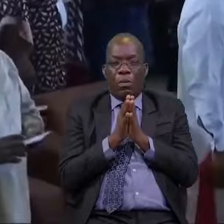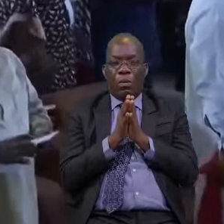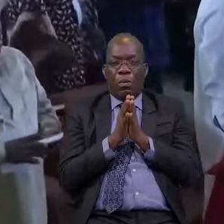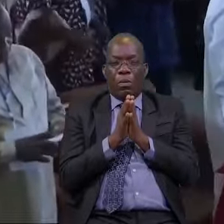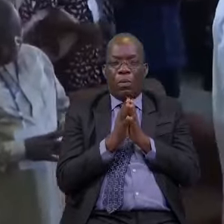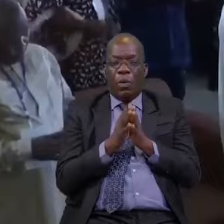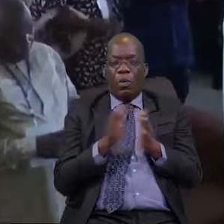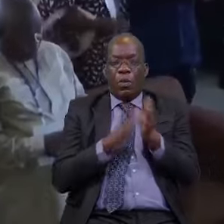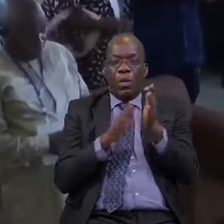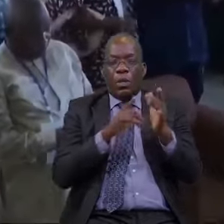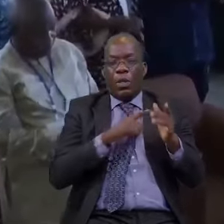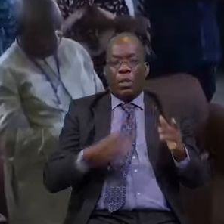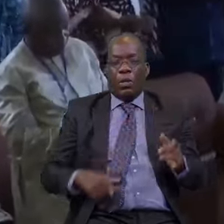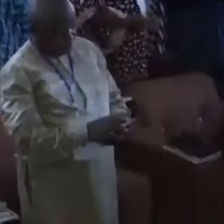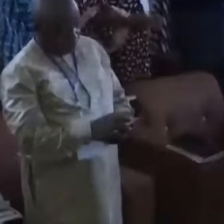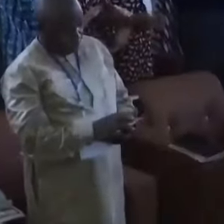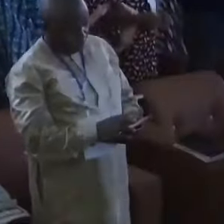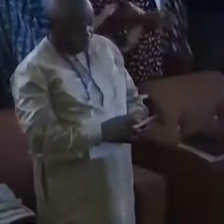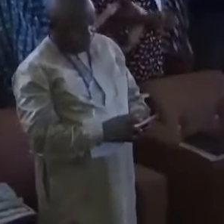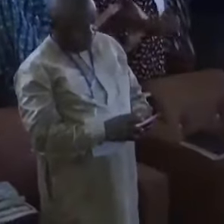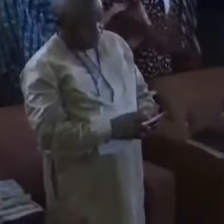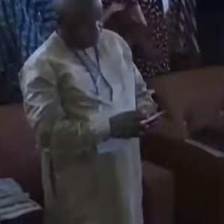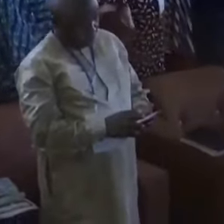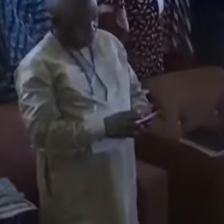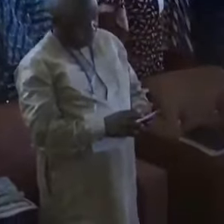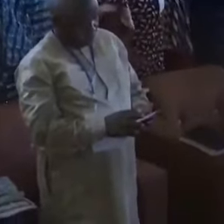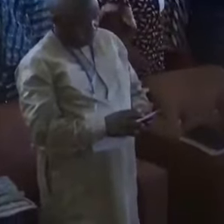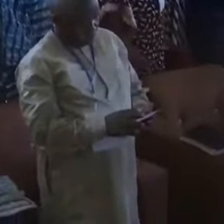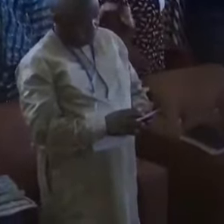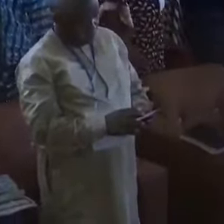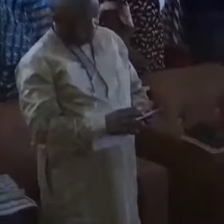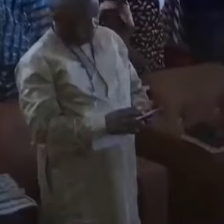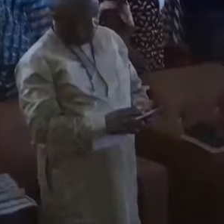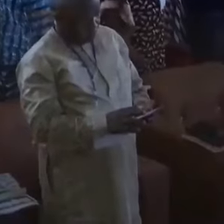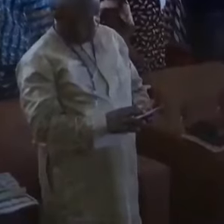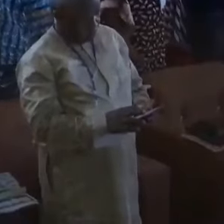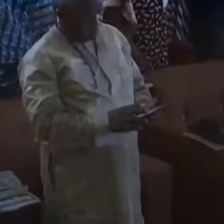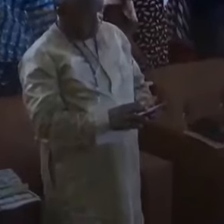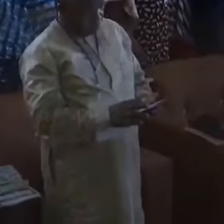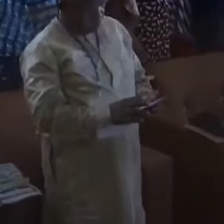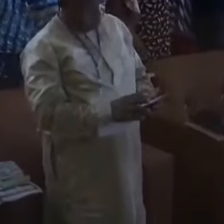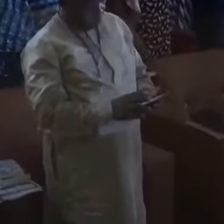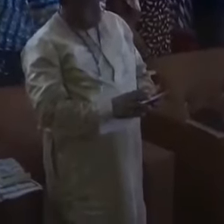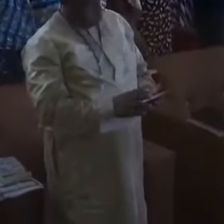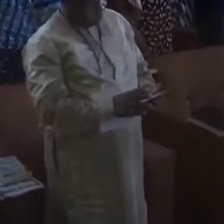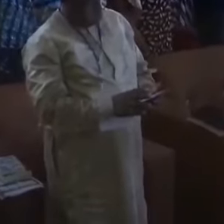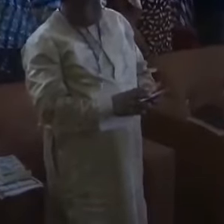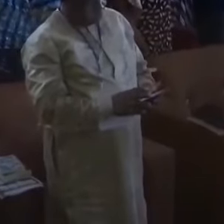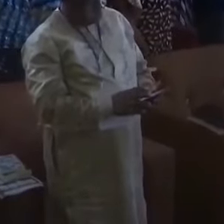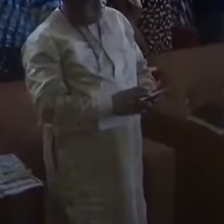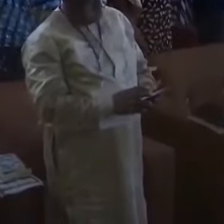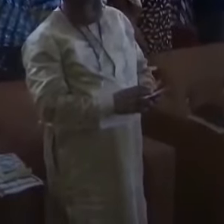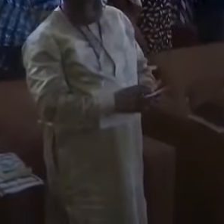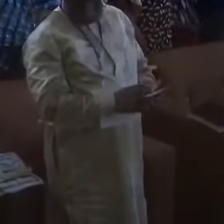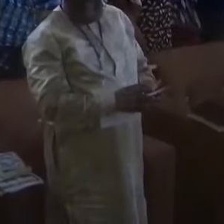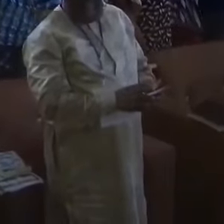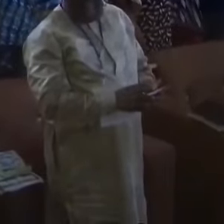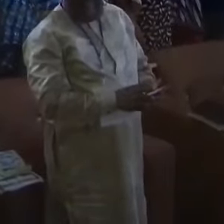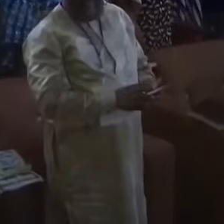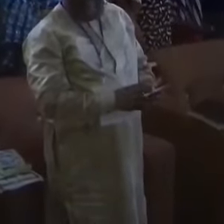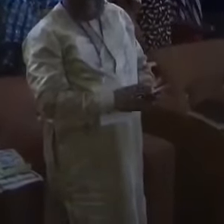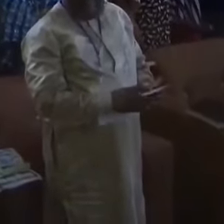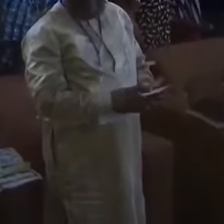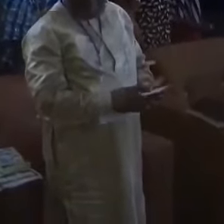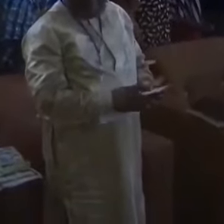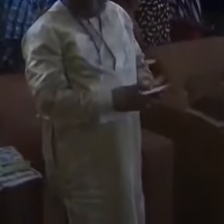I want us to just in a brief moment, well, for your information and for your reminder